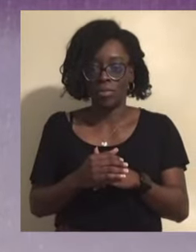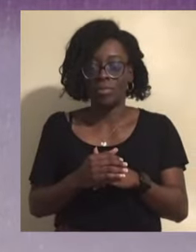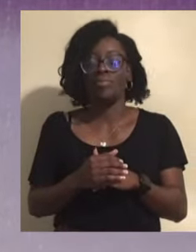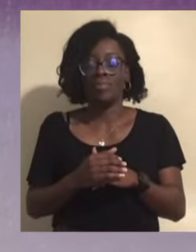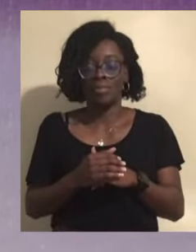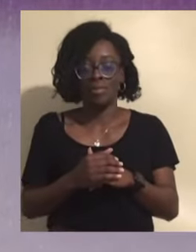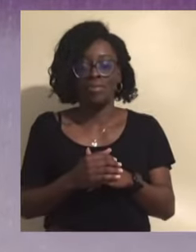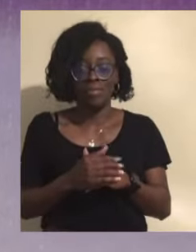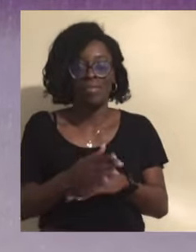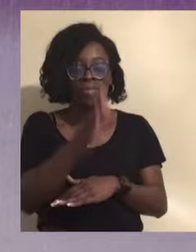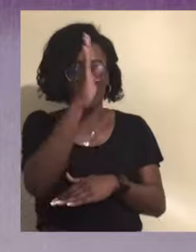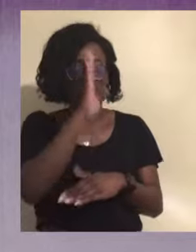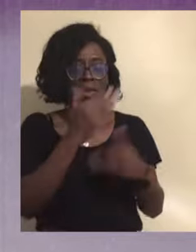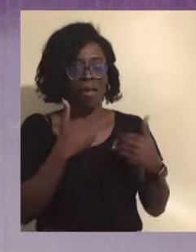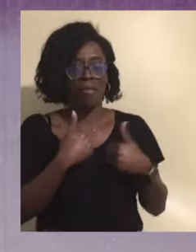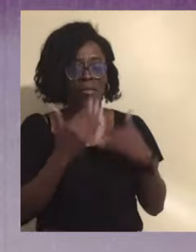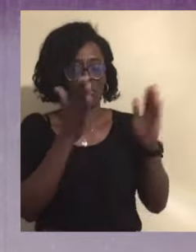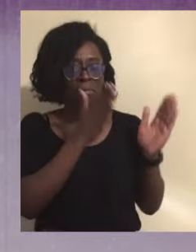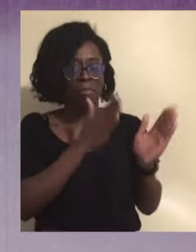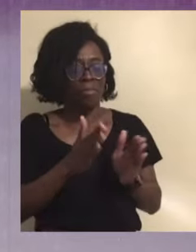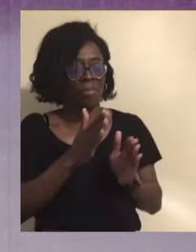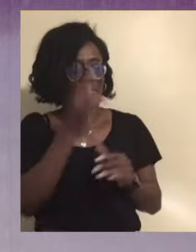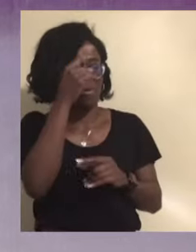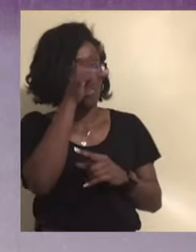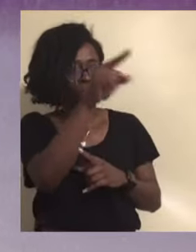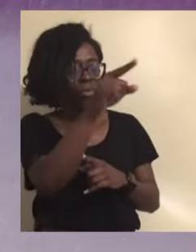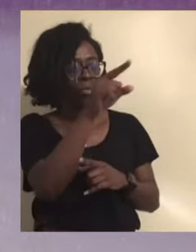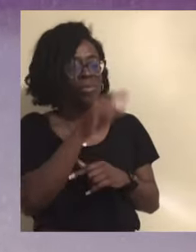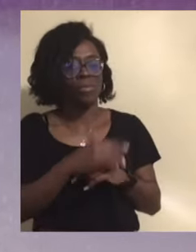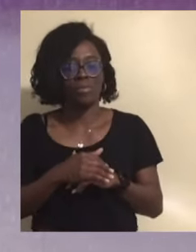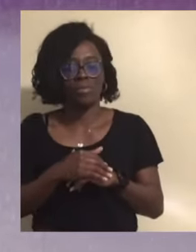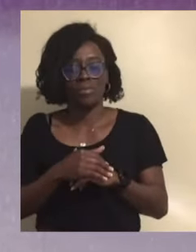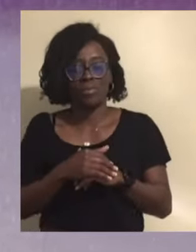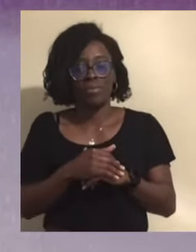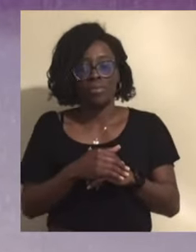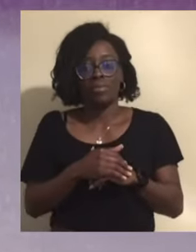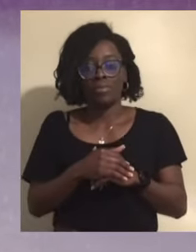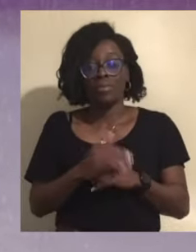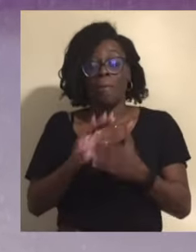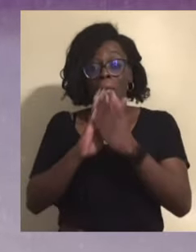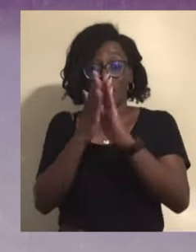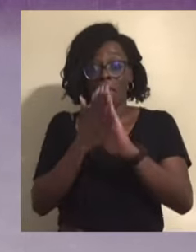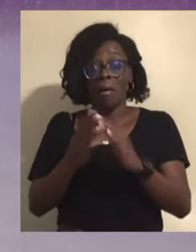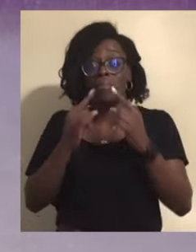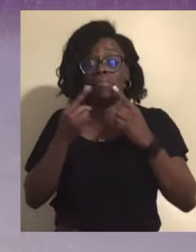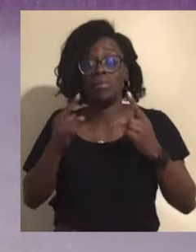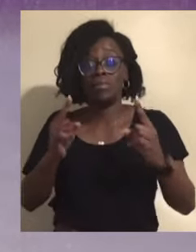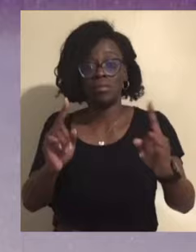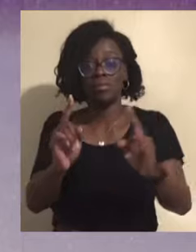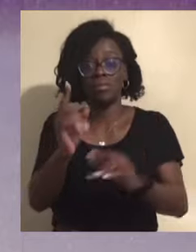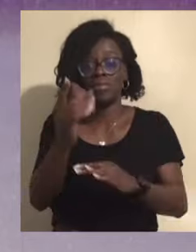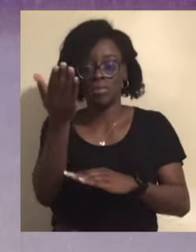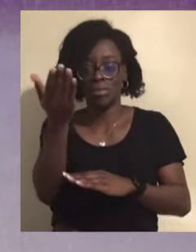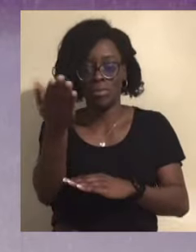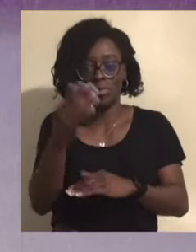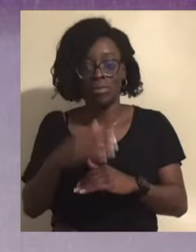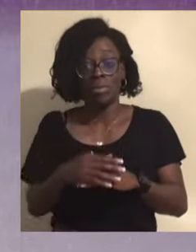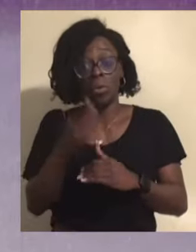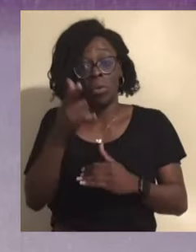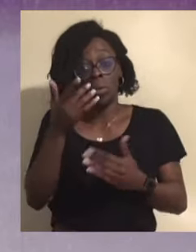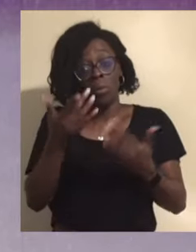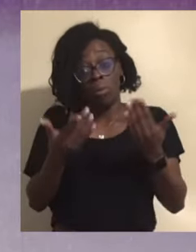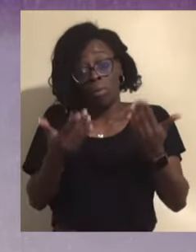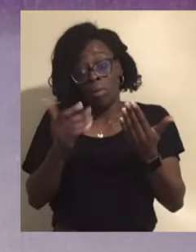of God, plans to prosper you. I know you may not have two nickels to rub together, but God's